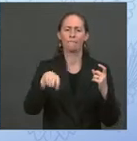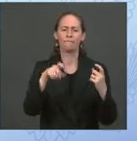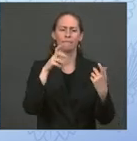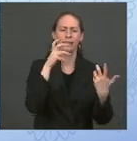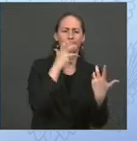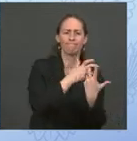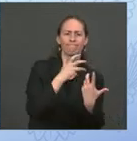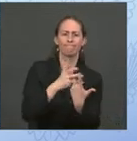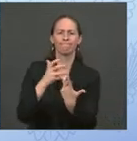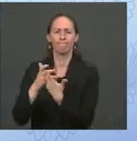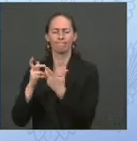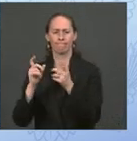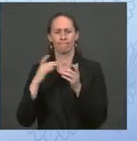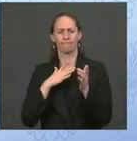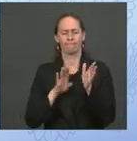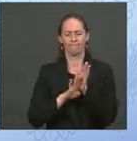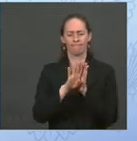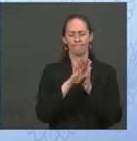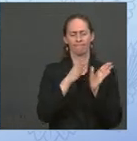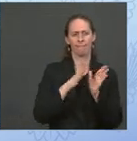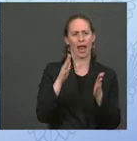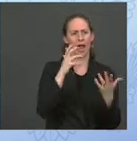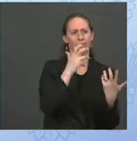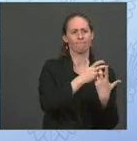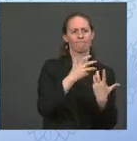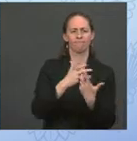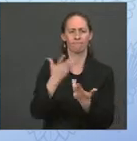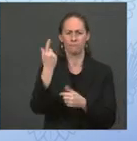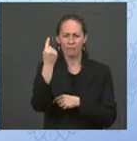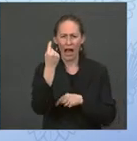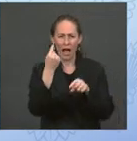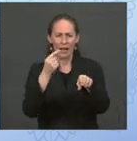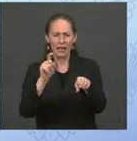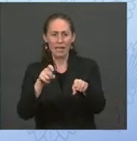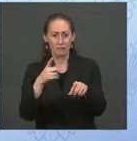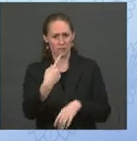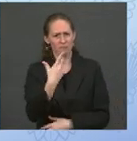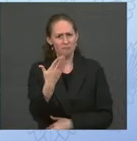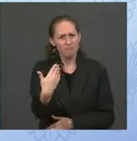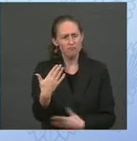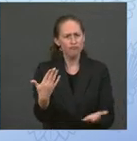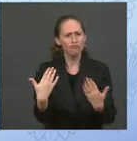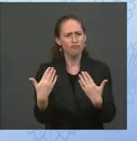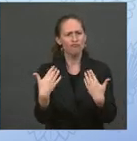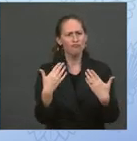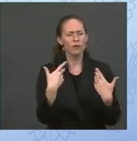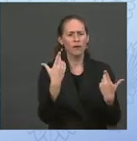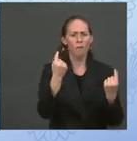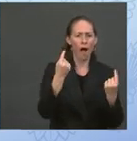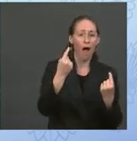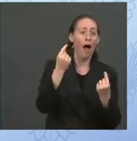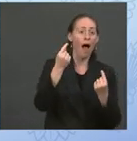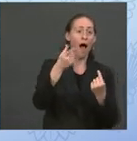when they were trying to tell us what they really needed, whether that be with their words or with their actions.